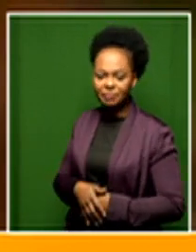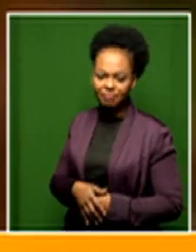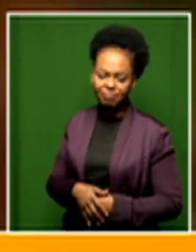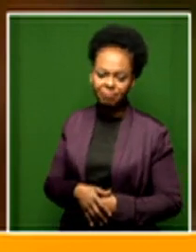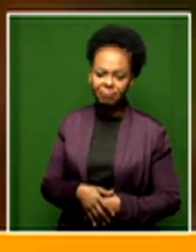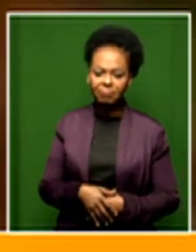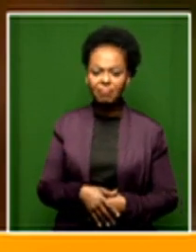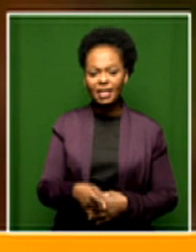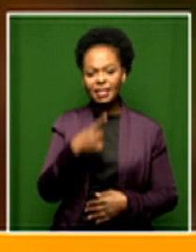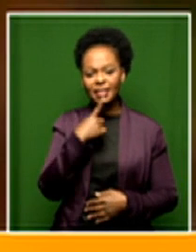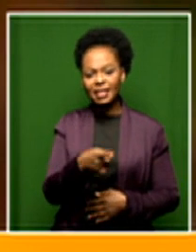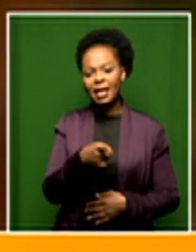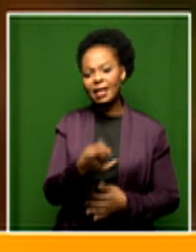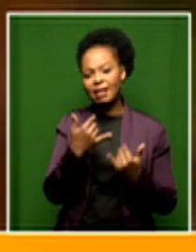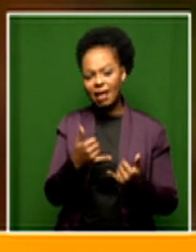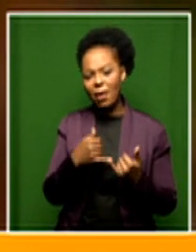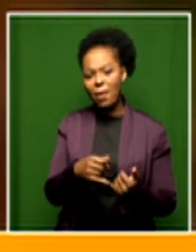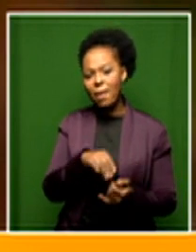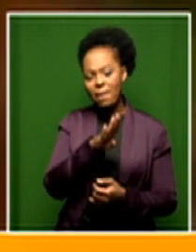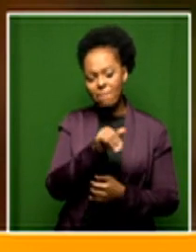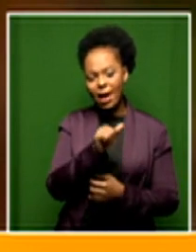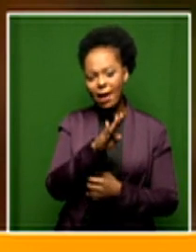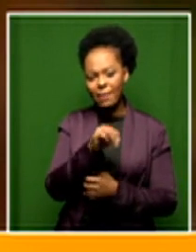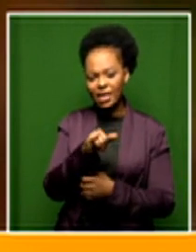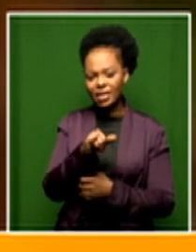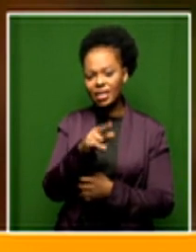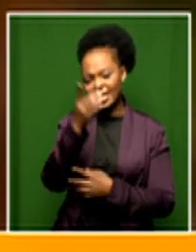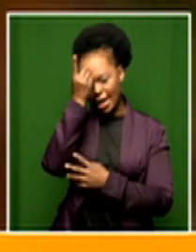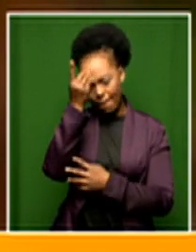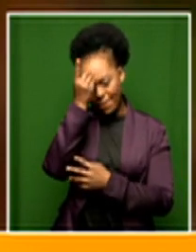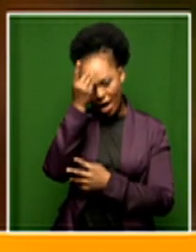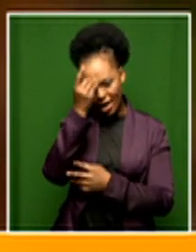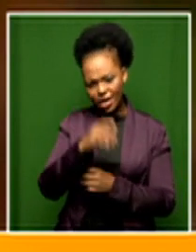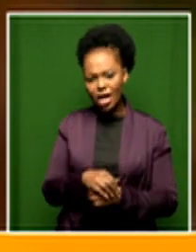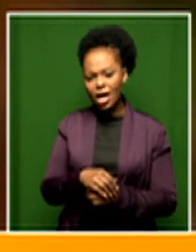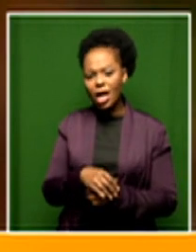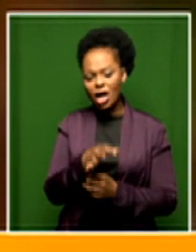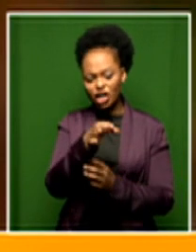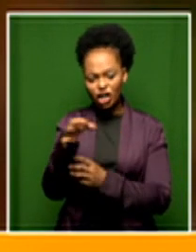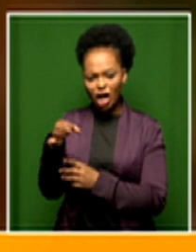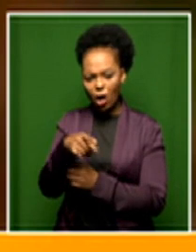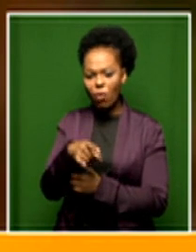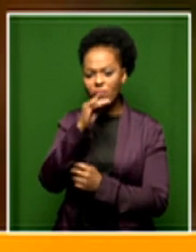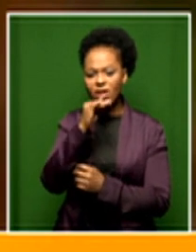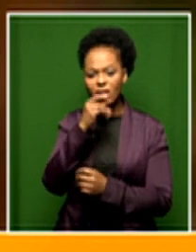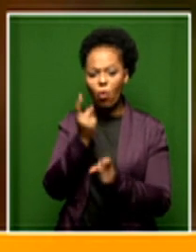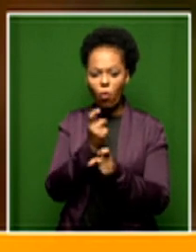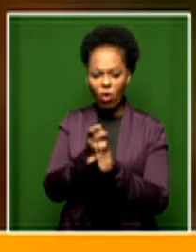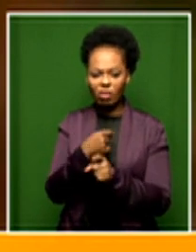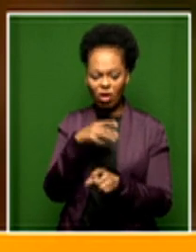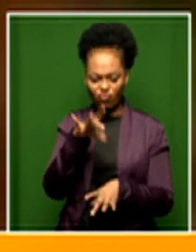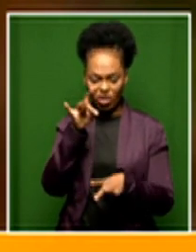I can say a bani chow. I love bani chow. A Durban bani chow stands out for me. And that's what I've been selling during